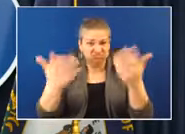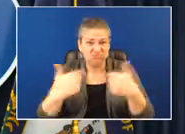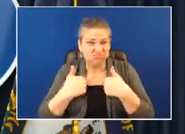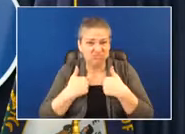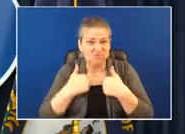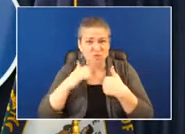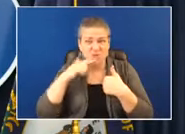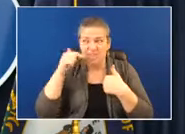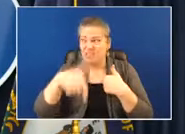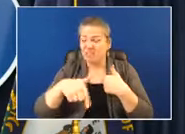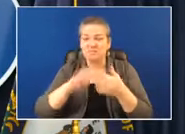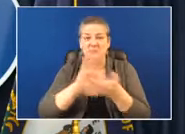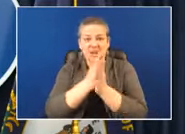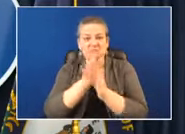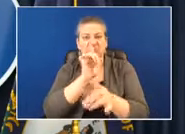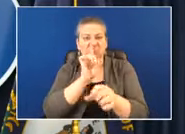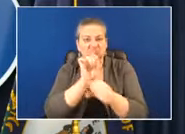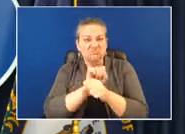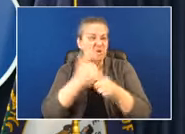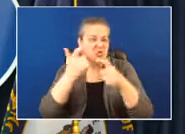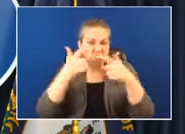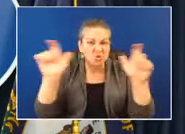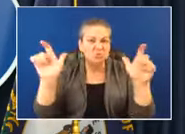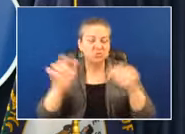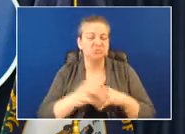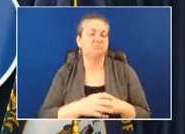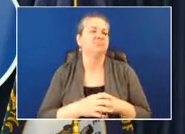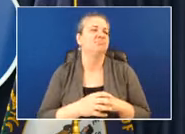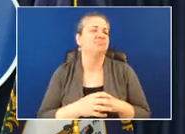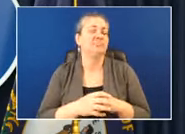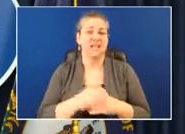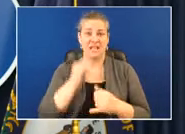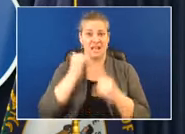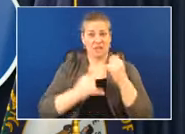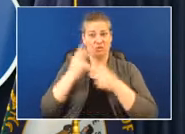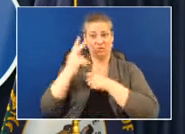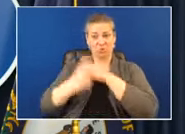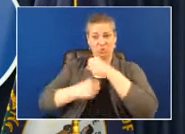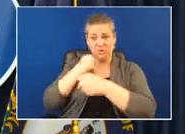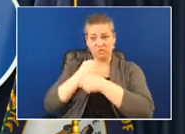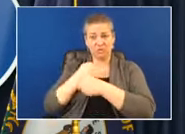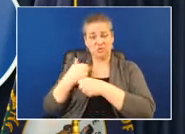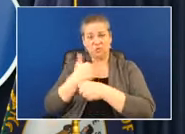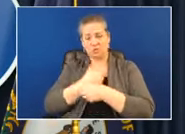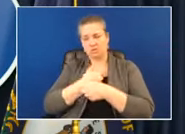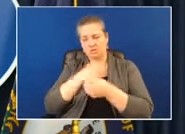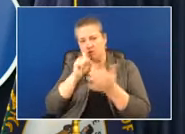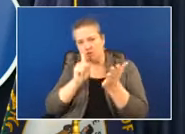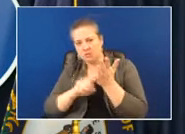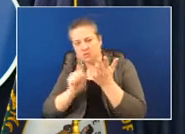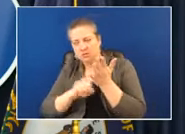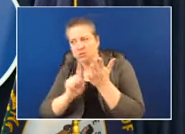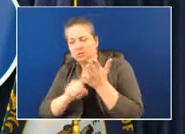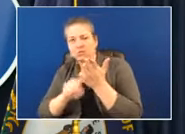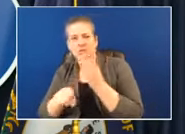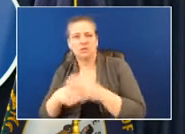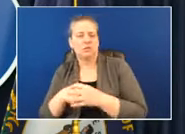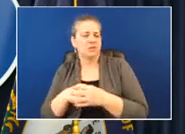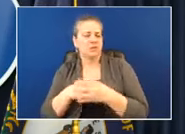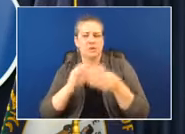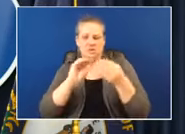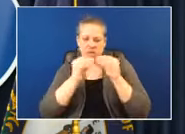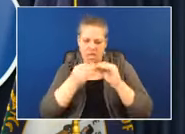get. For the last 2 years, we've collected research, we've collected data, we've